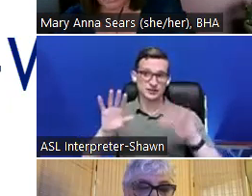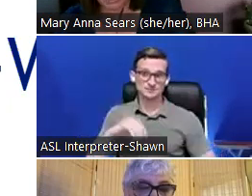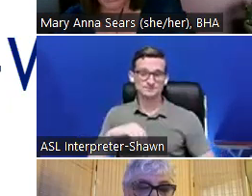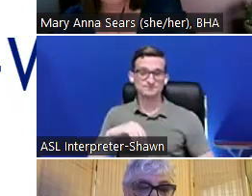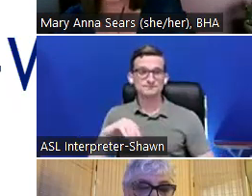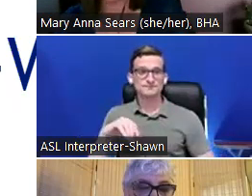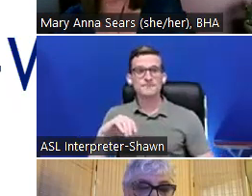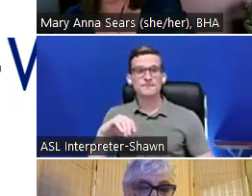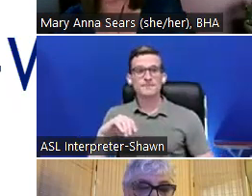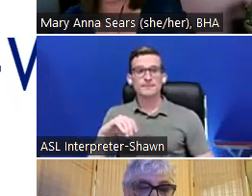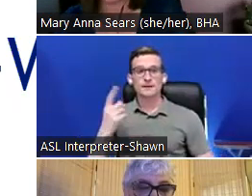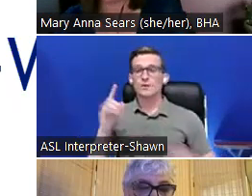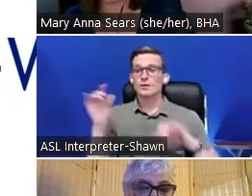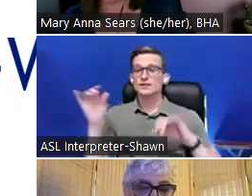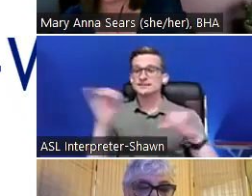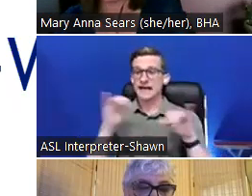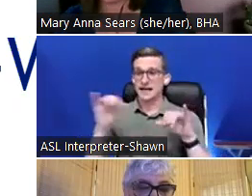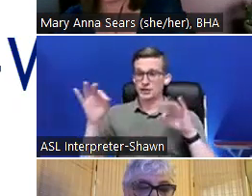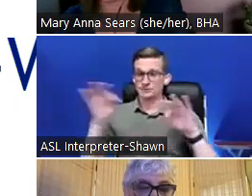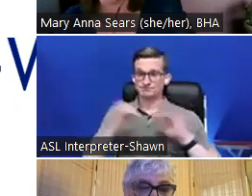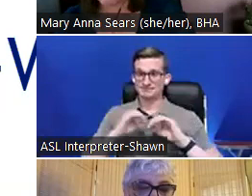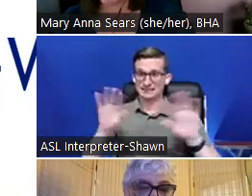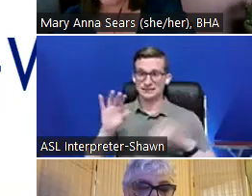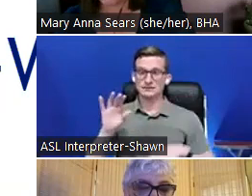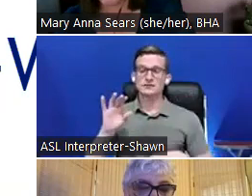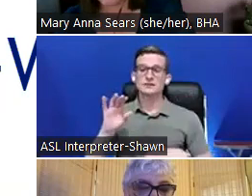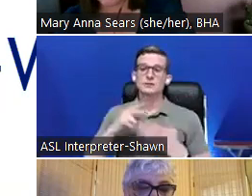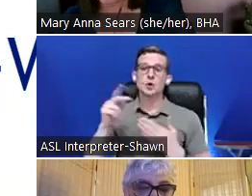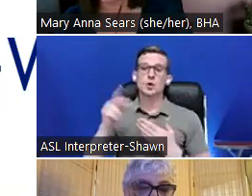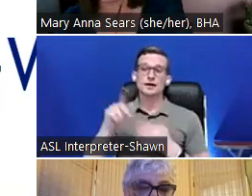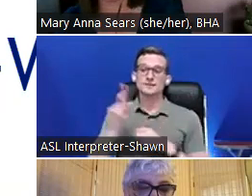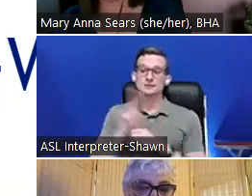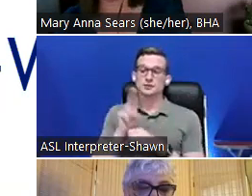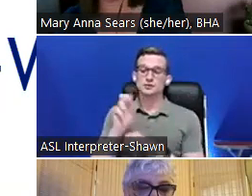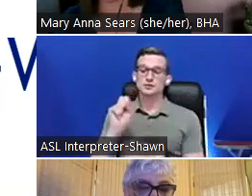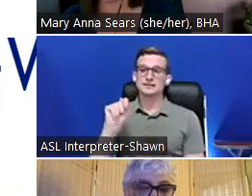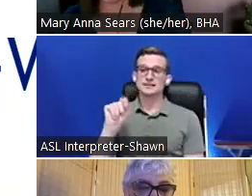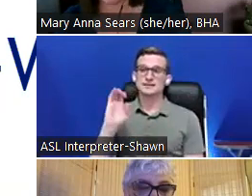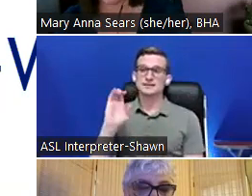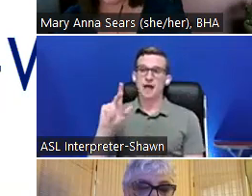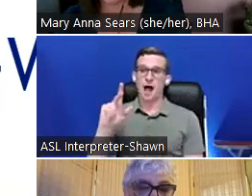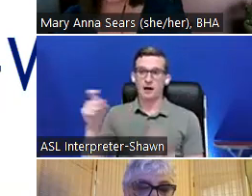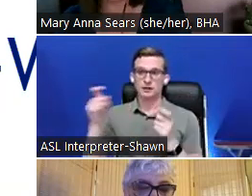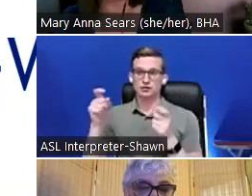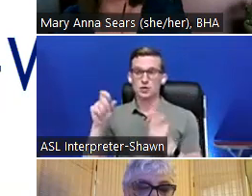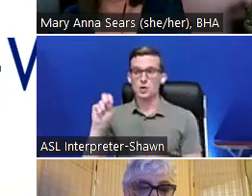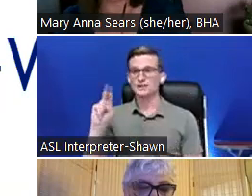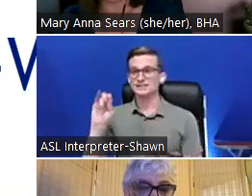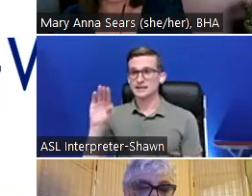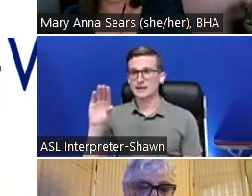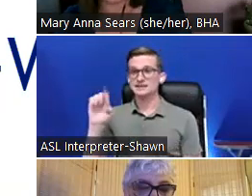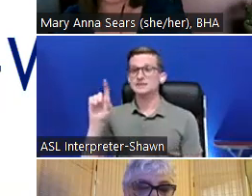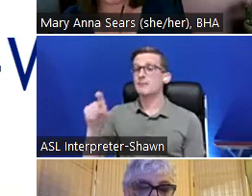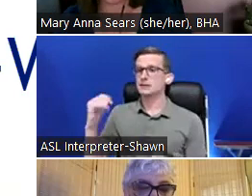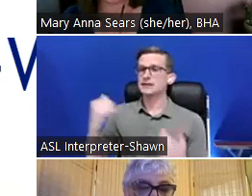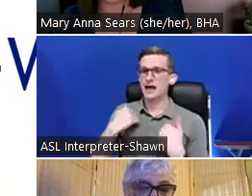There is a standard that makes it clear that programs utilizing stock controlled substances need to have the controlled substance license. There is a